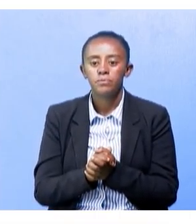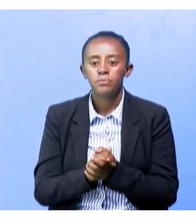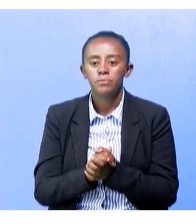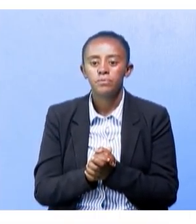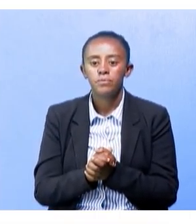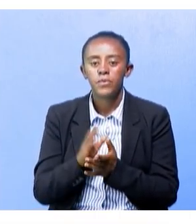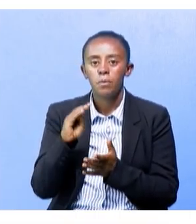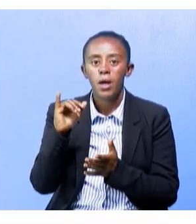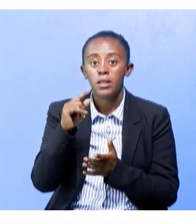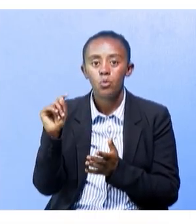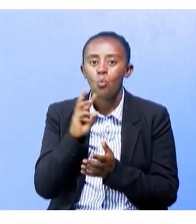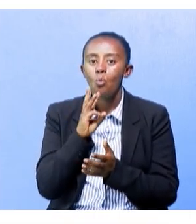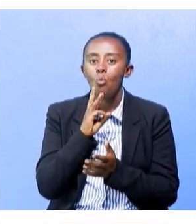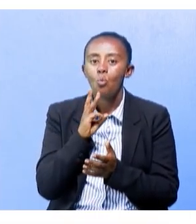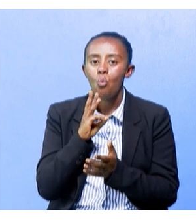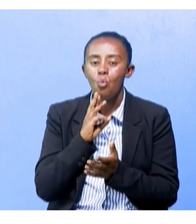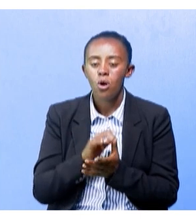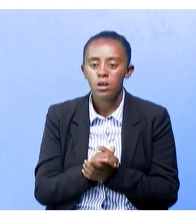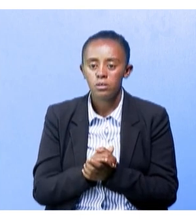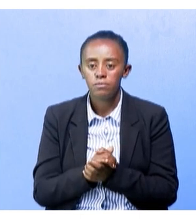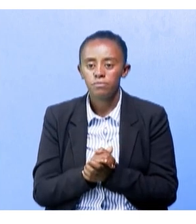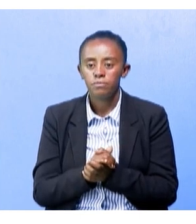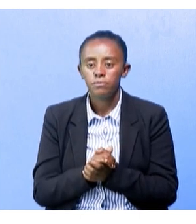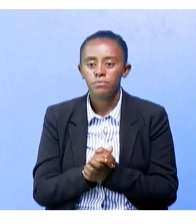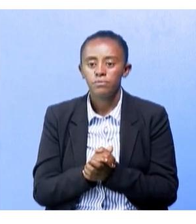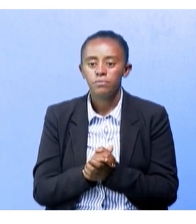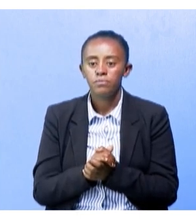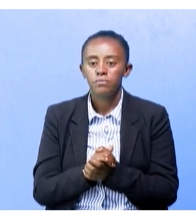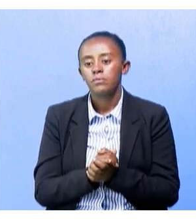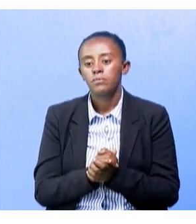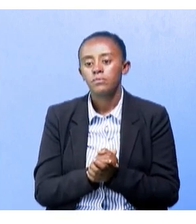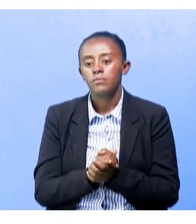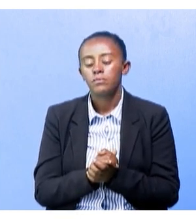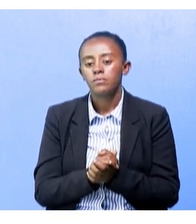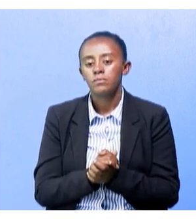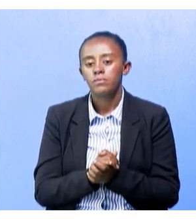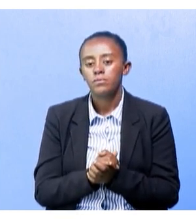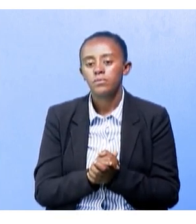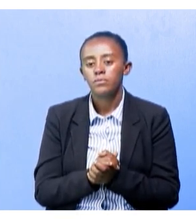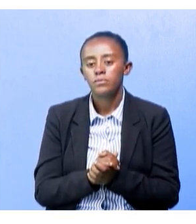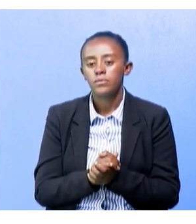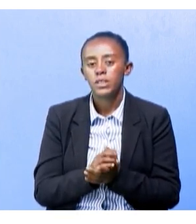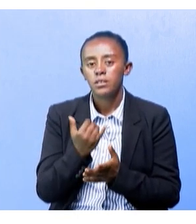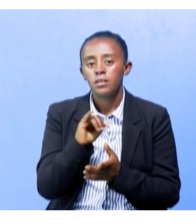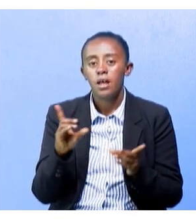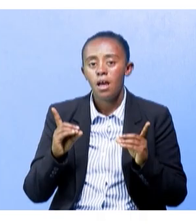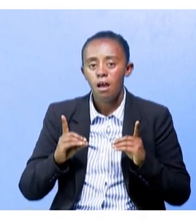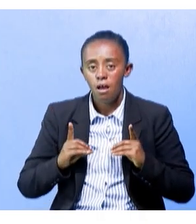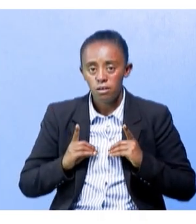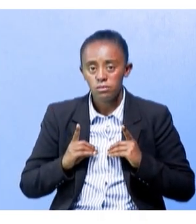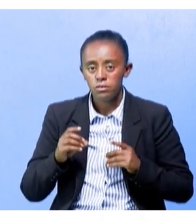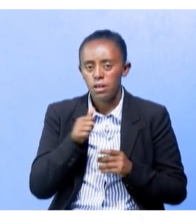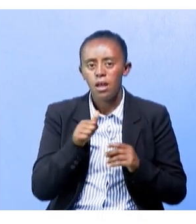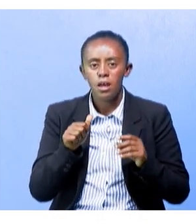by the water. By the water. They had a great swimming.